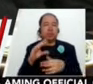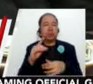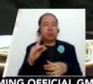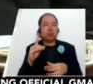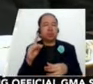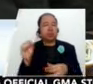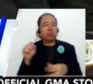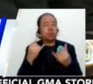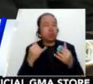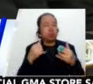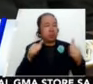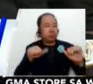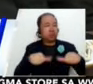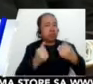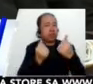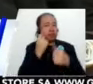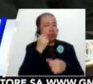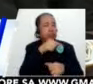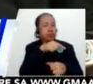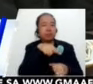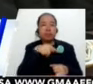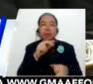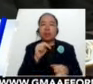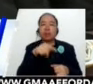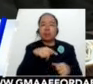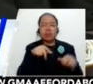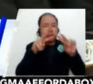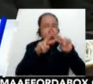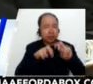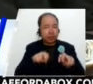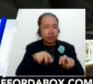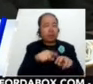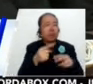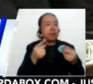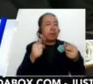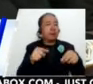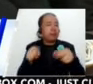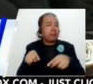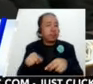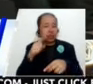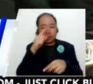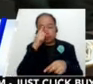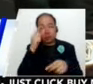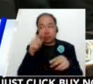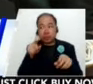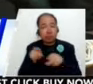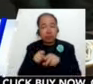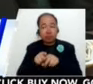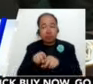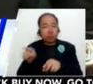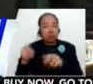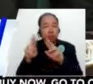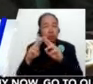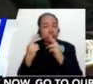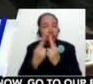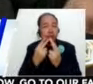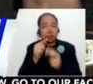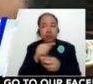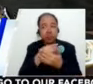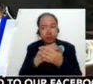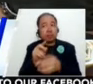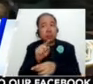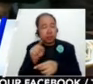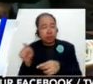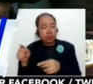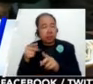to investigate those cases because even the relatives of some of the victims refused to cooperate.